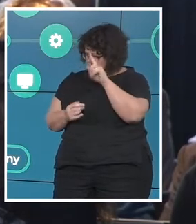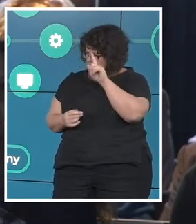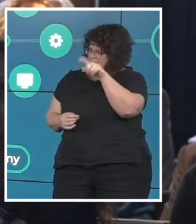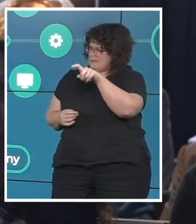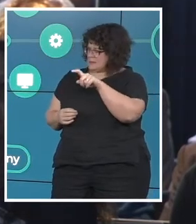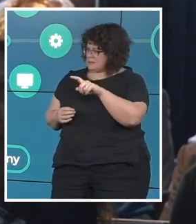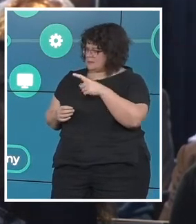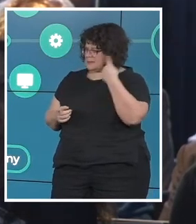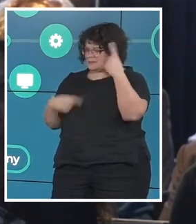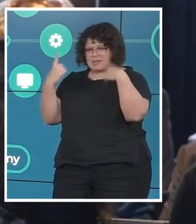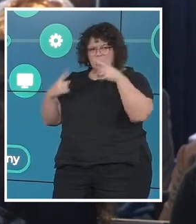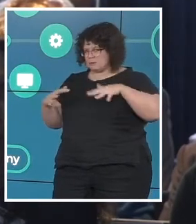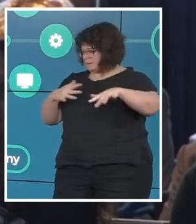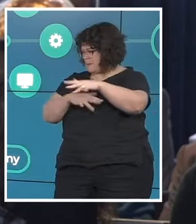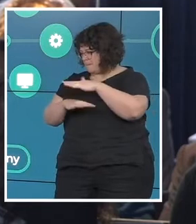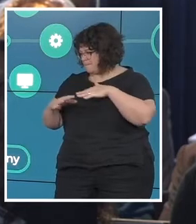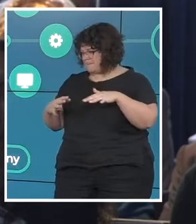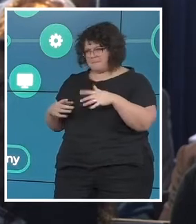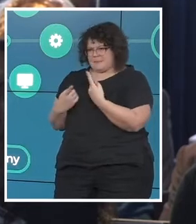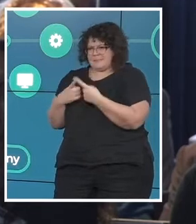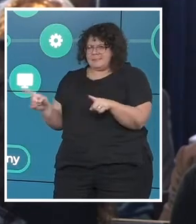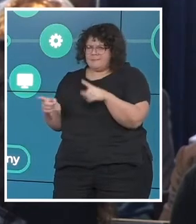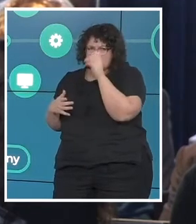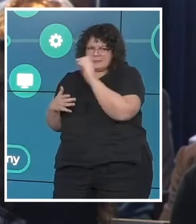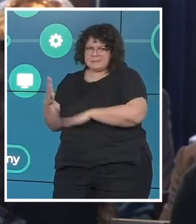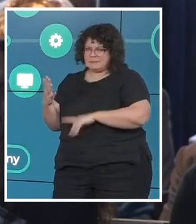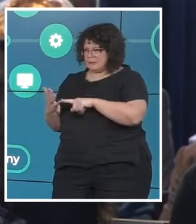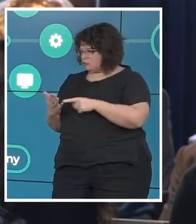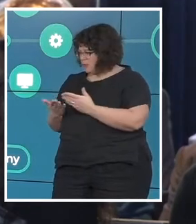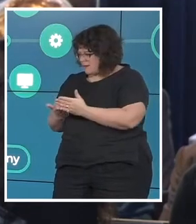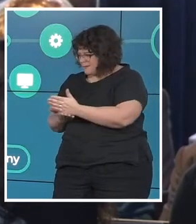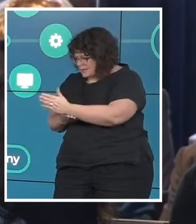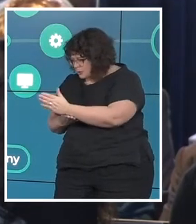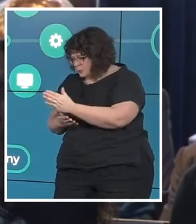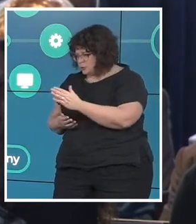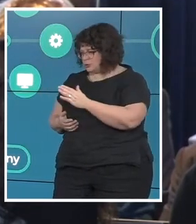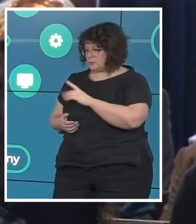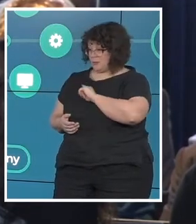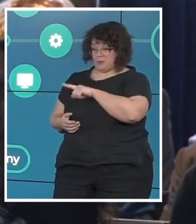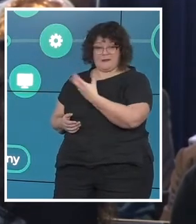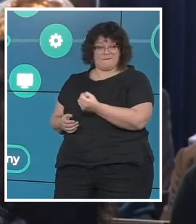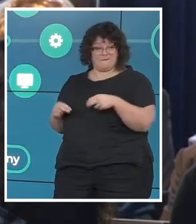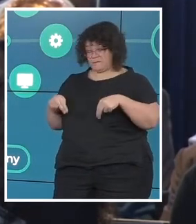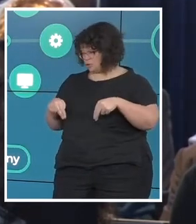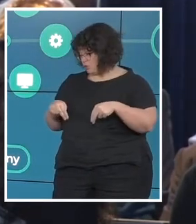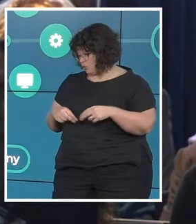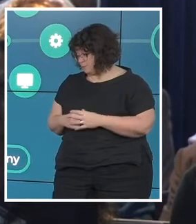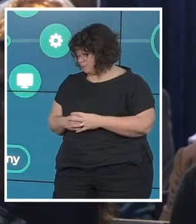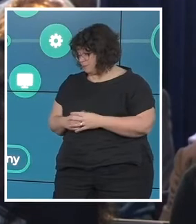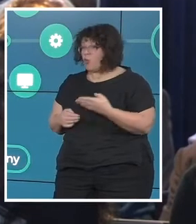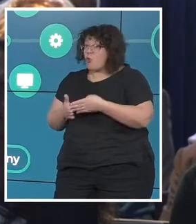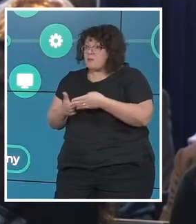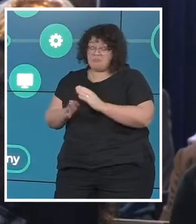or blindness because he has a dog. Obstacles are no problem to him. His guide dog would help him. However,